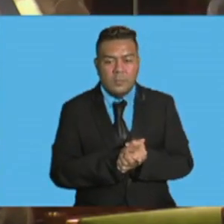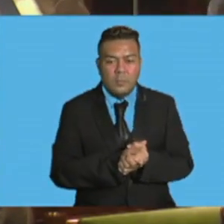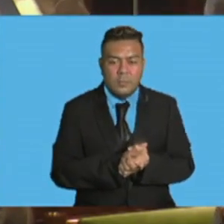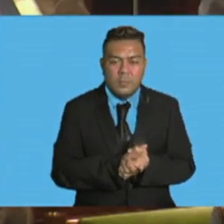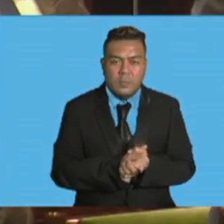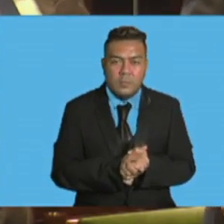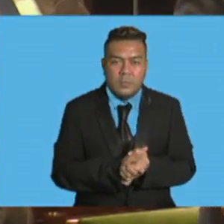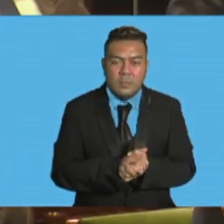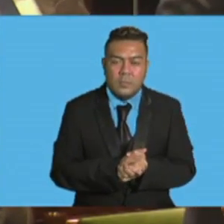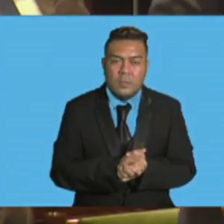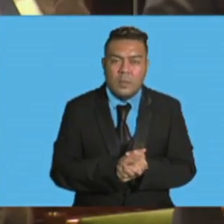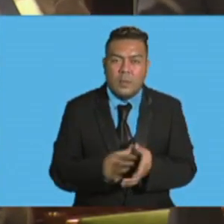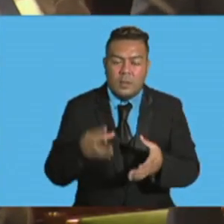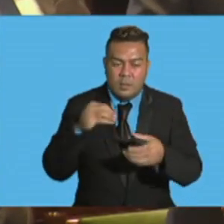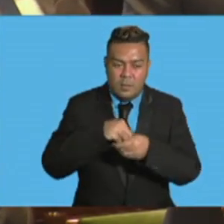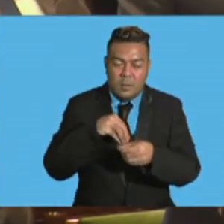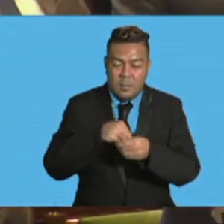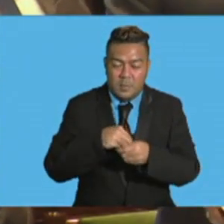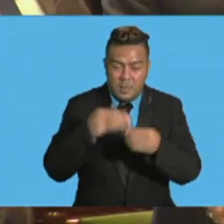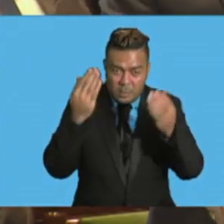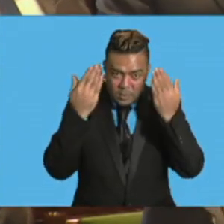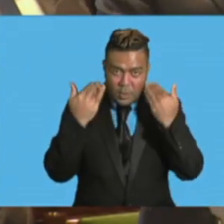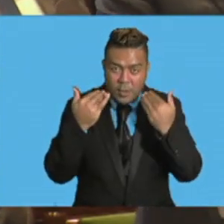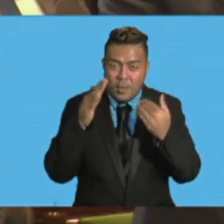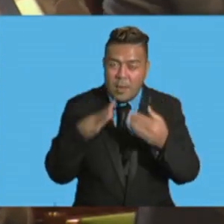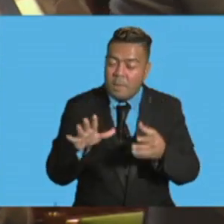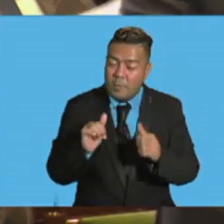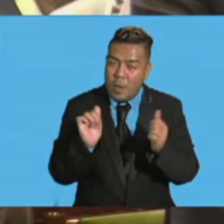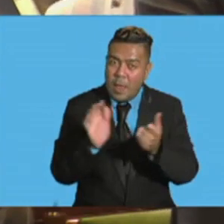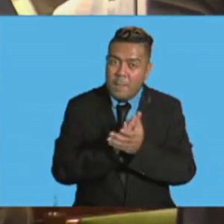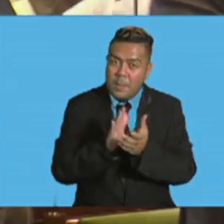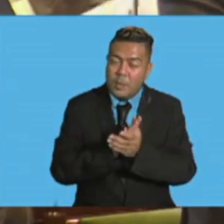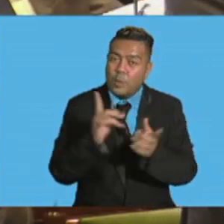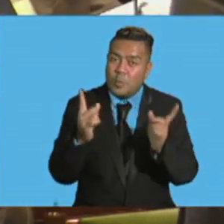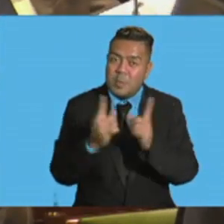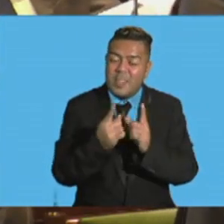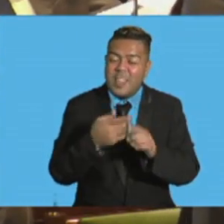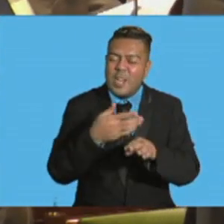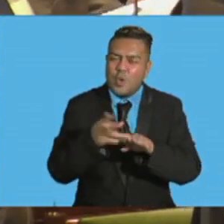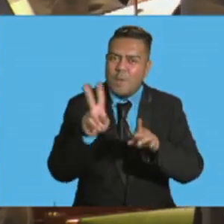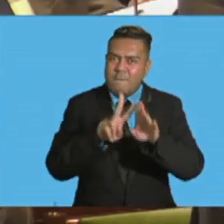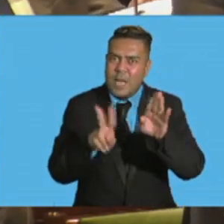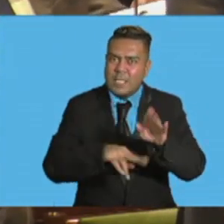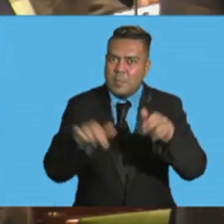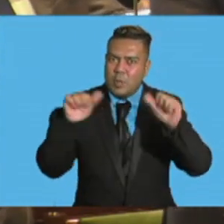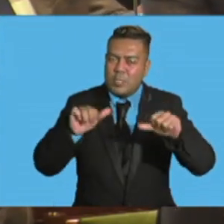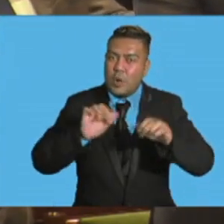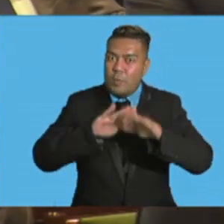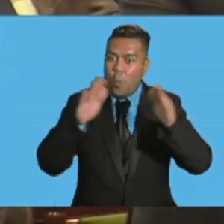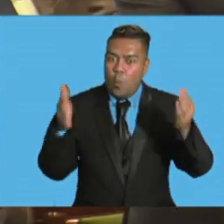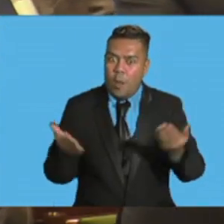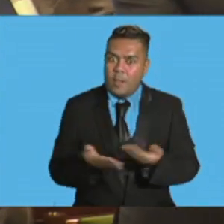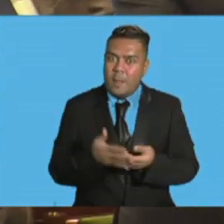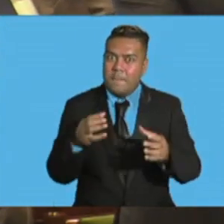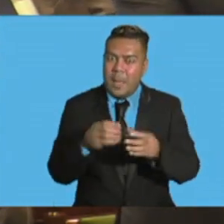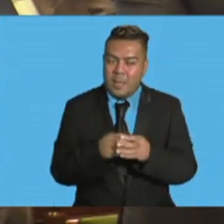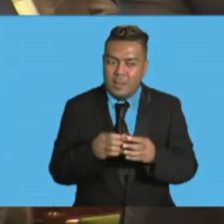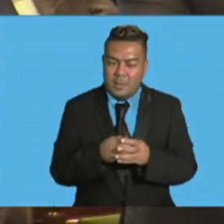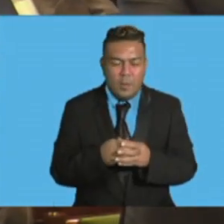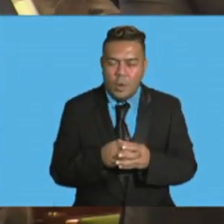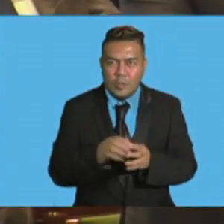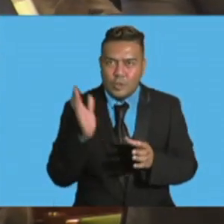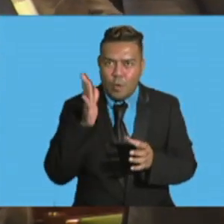SIDS. Mr. Speaker, sir, we also are very glad to meet the new Vice President of the World Bank, of